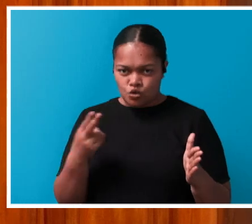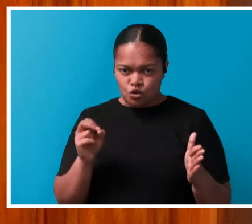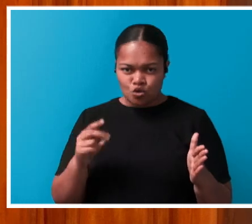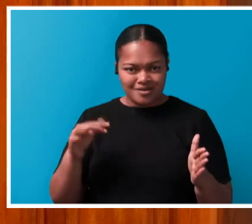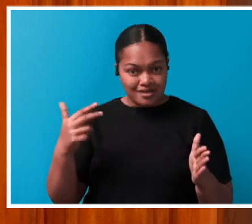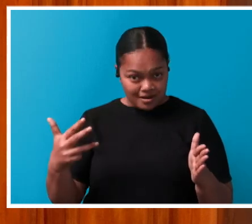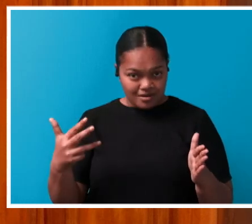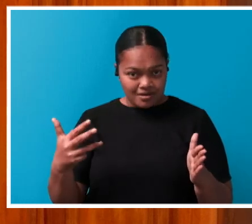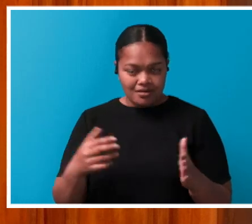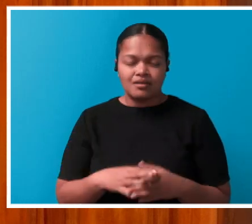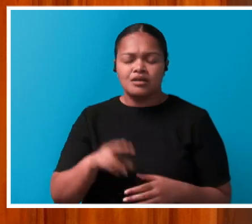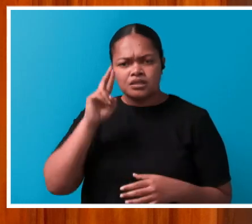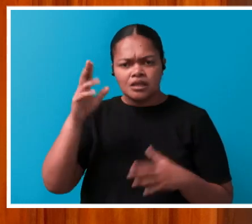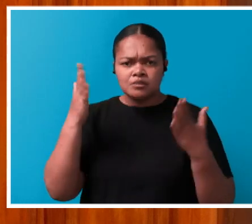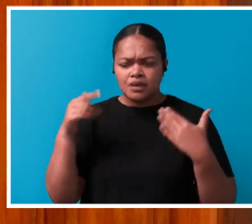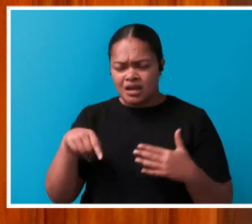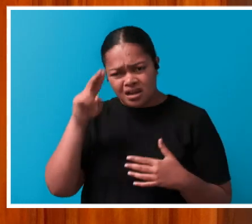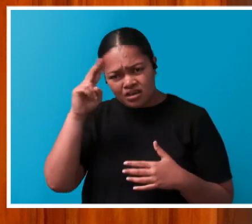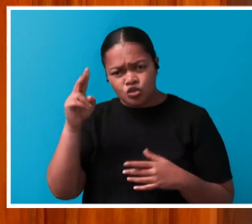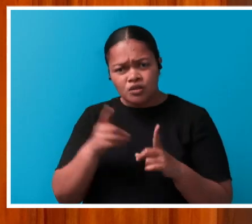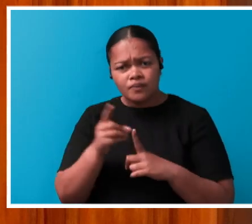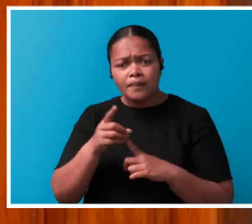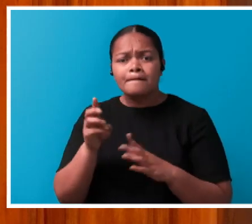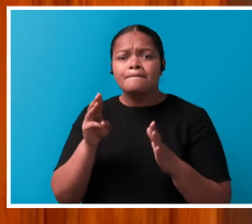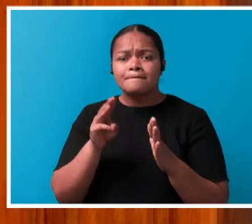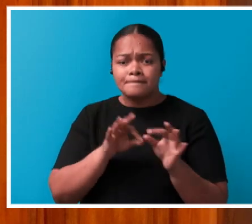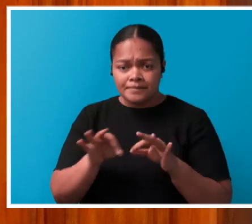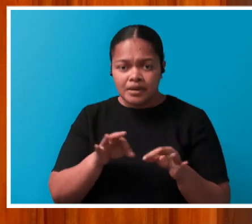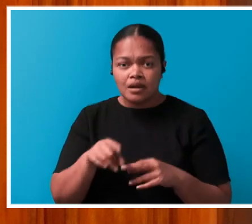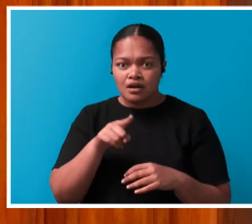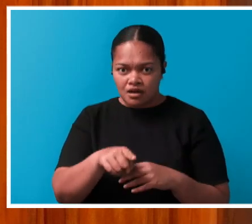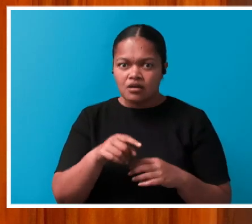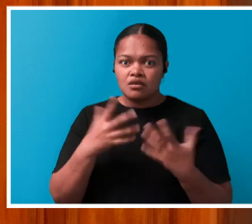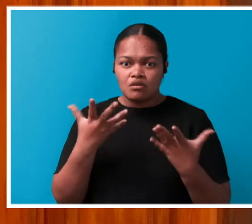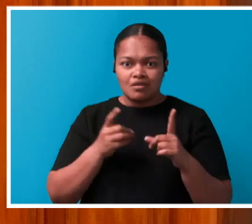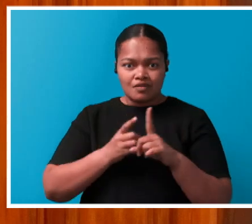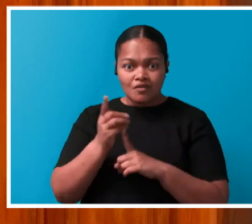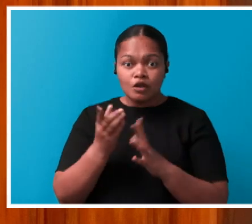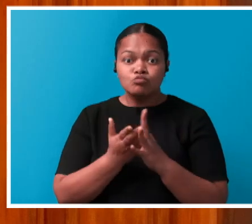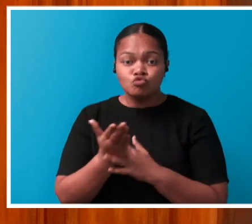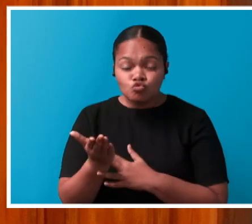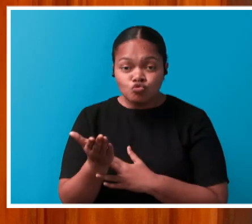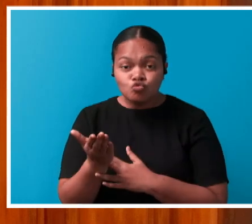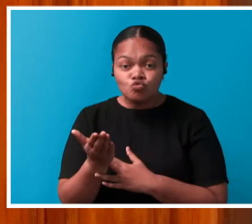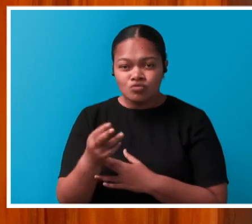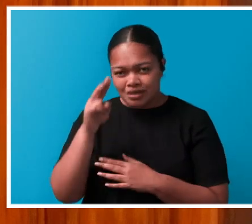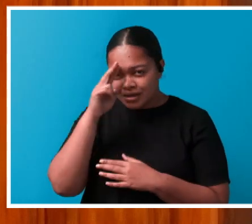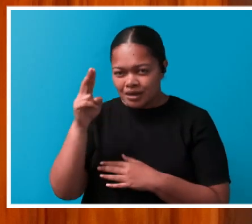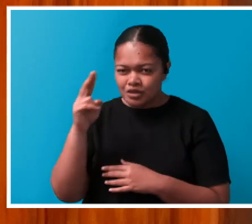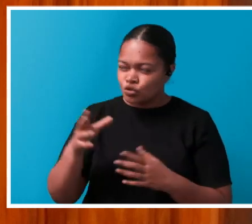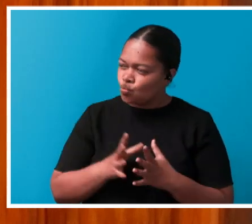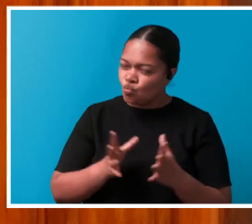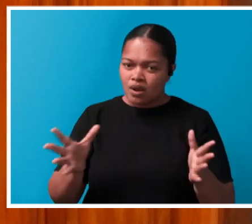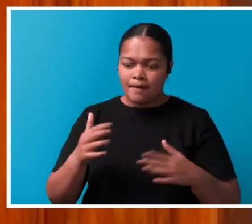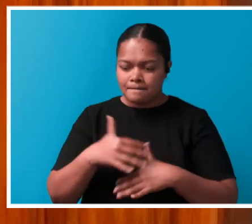Speaker, sir, this National Development Plan is a holistic blueprint developed through nationwide public